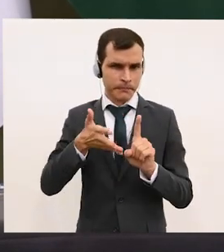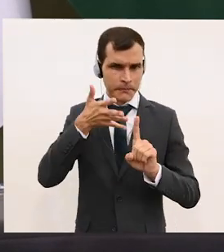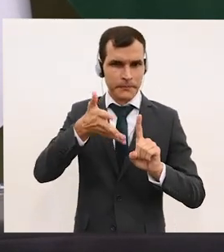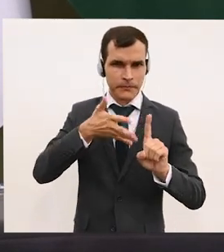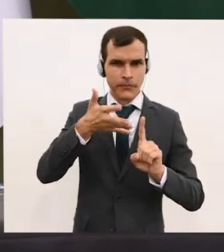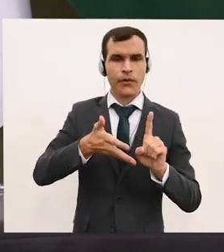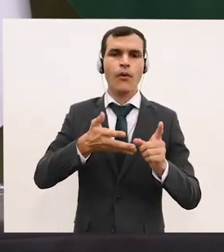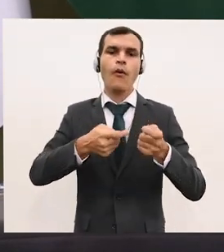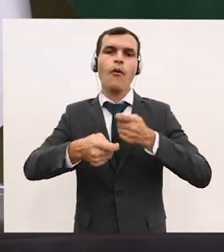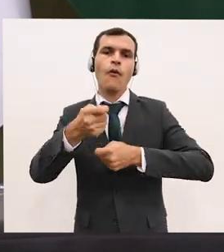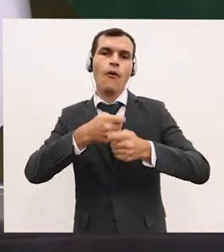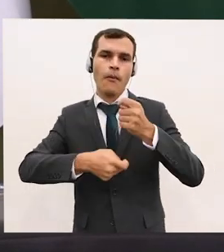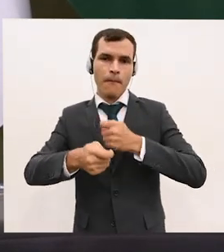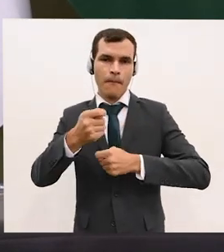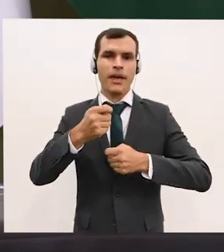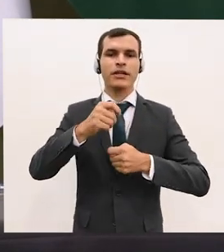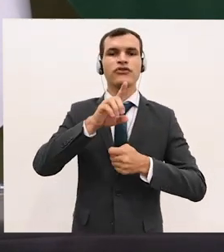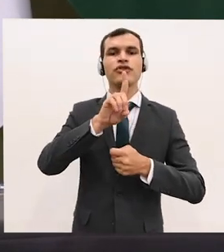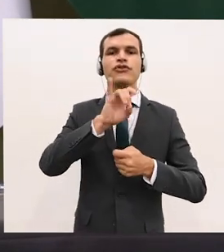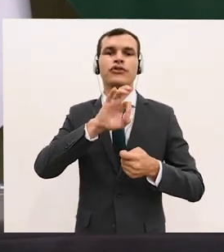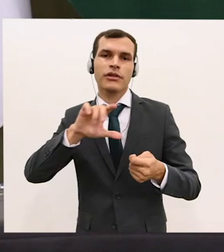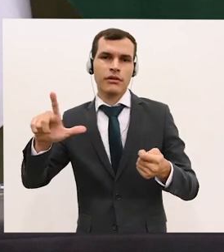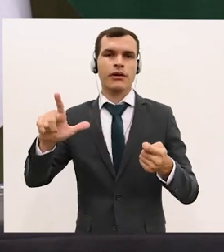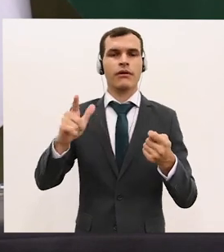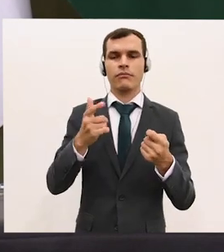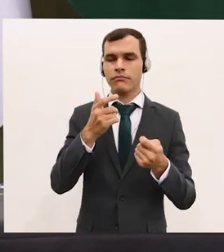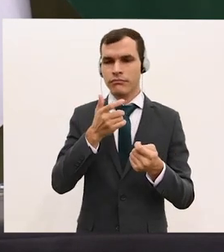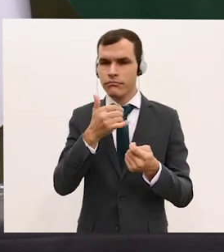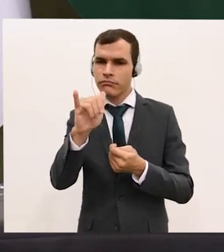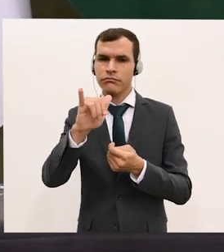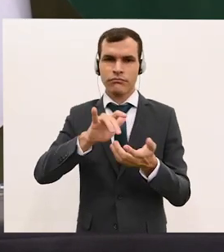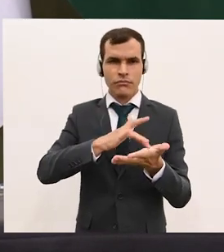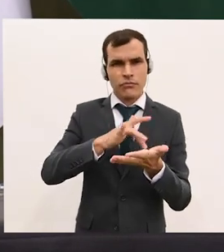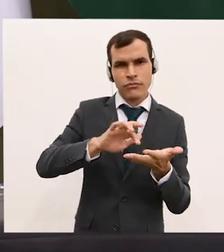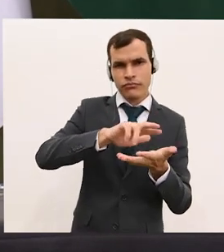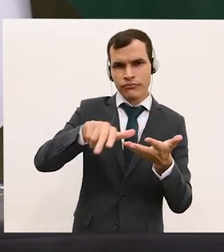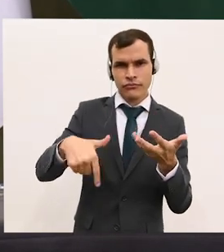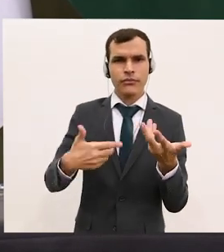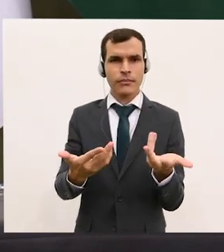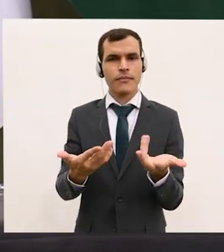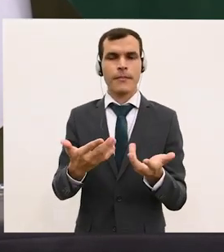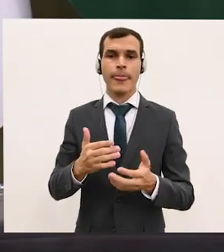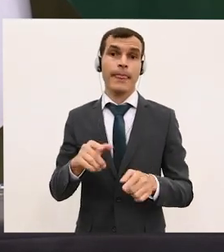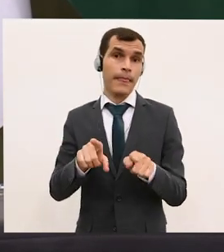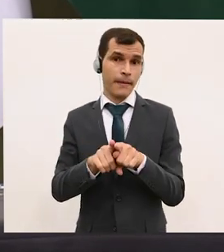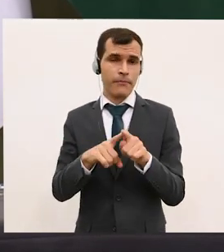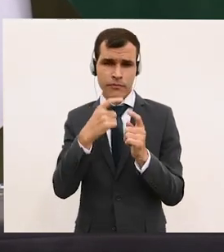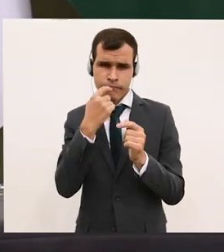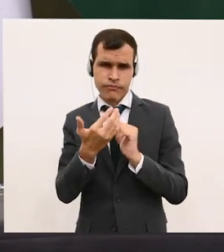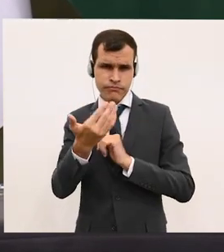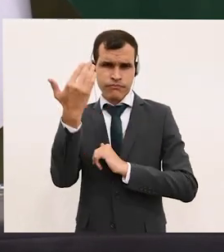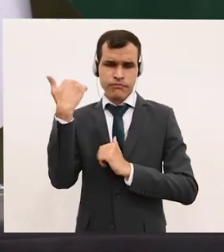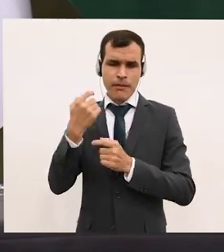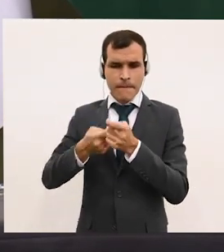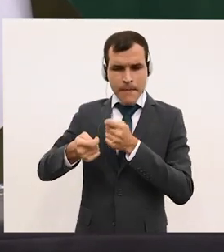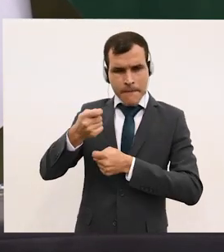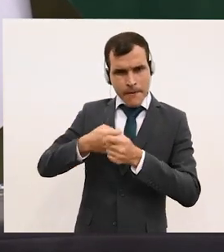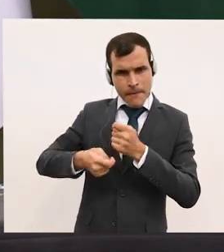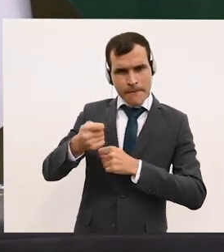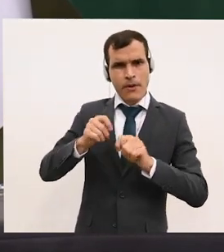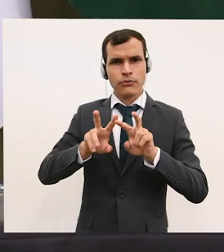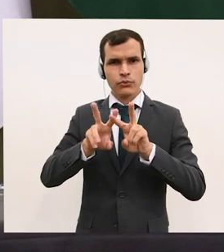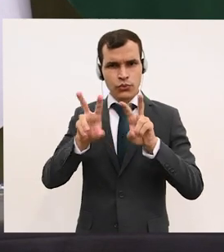facilitation, and actually one that we completed, the negotiations on regulation of domestic services,